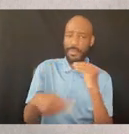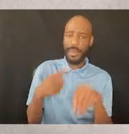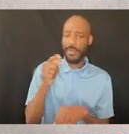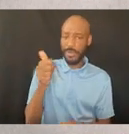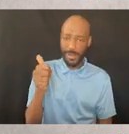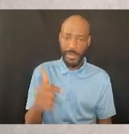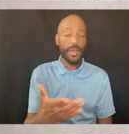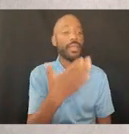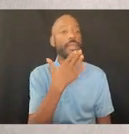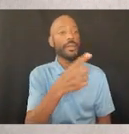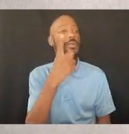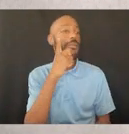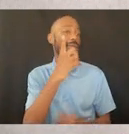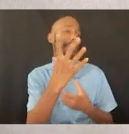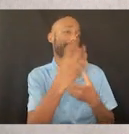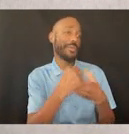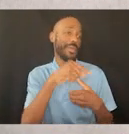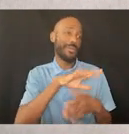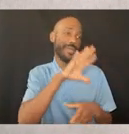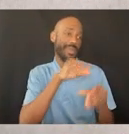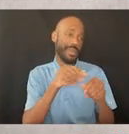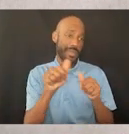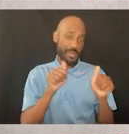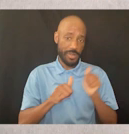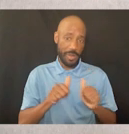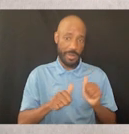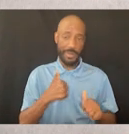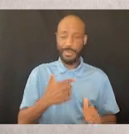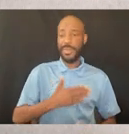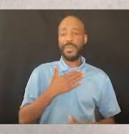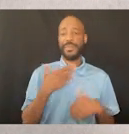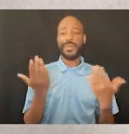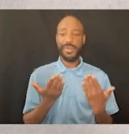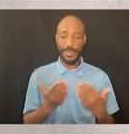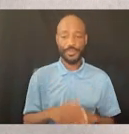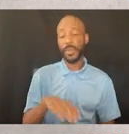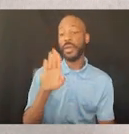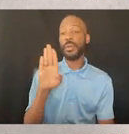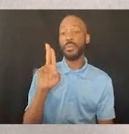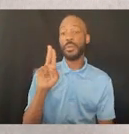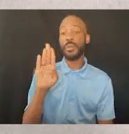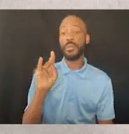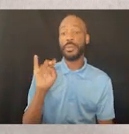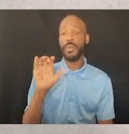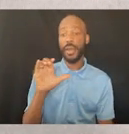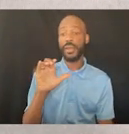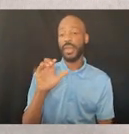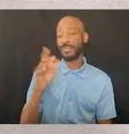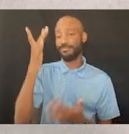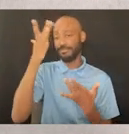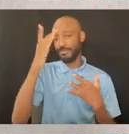show. I'm delighted to be here. I've always been fascinated by the bubonic plague since I was ever heard about it as a little